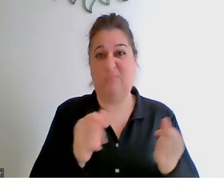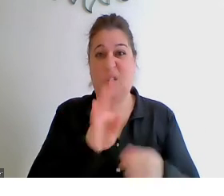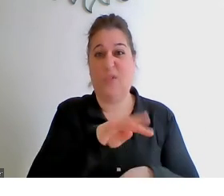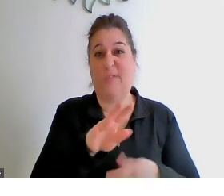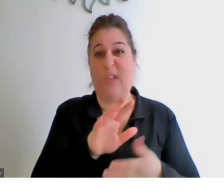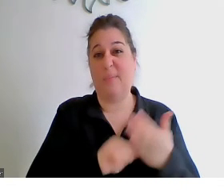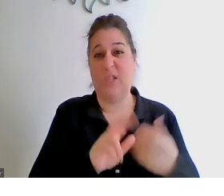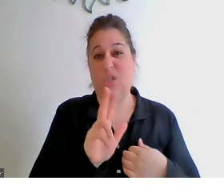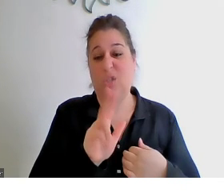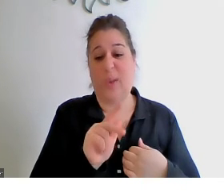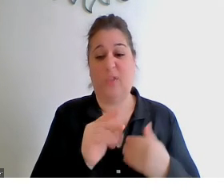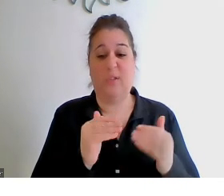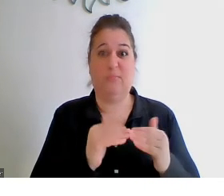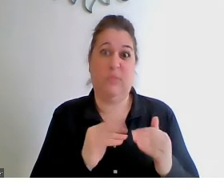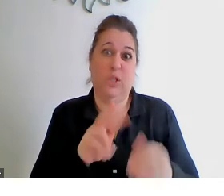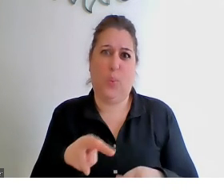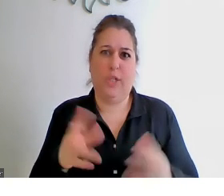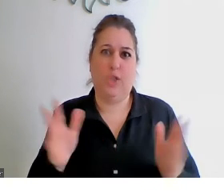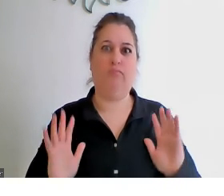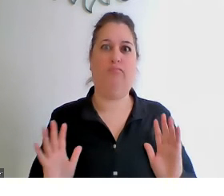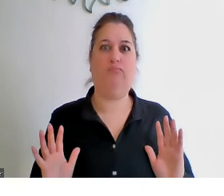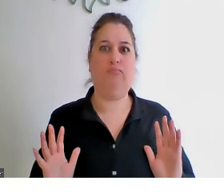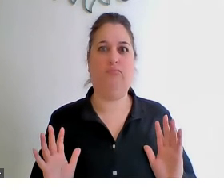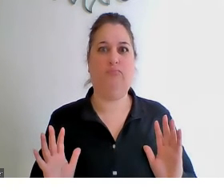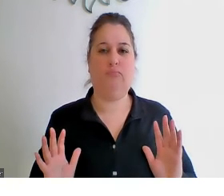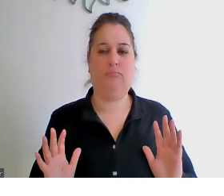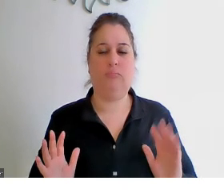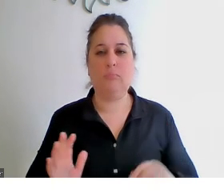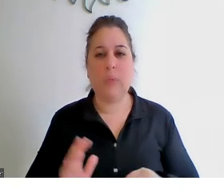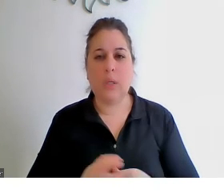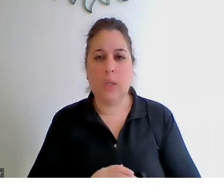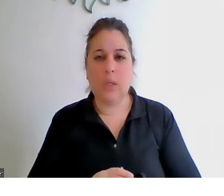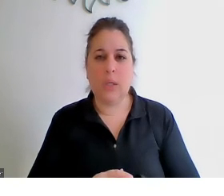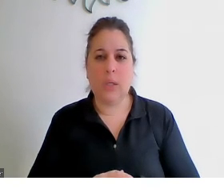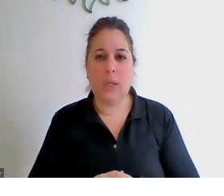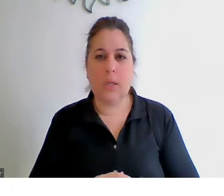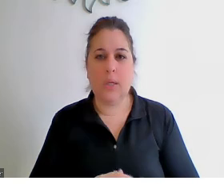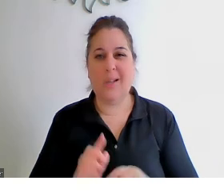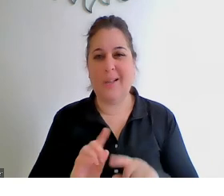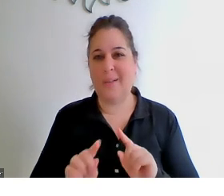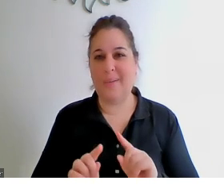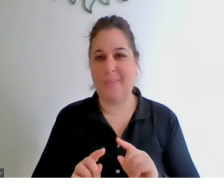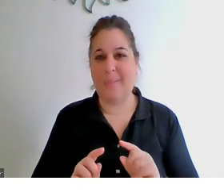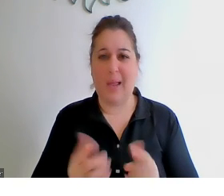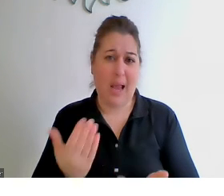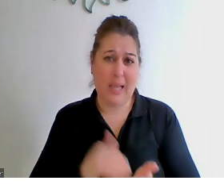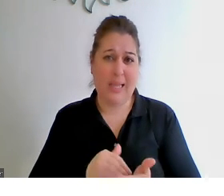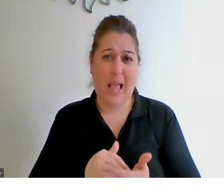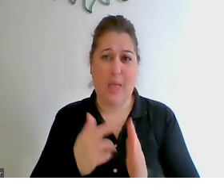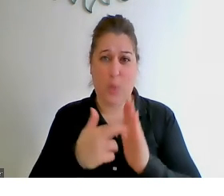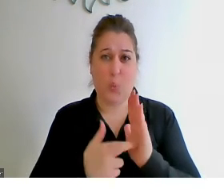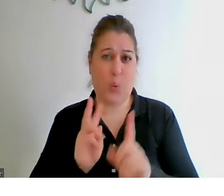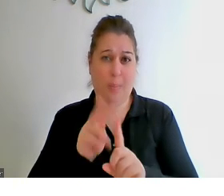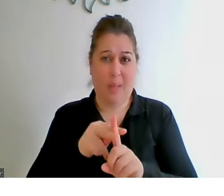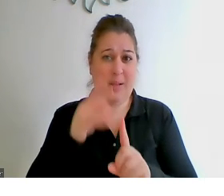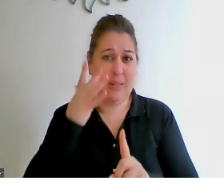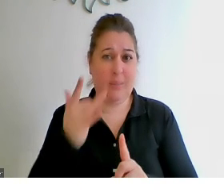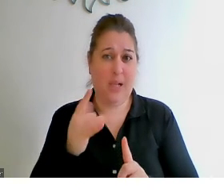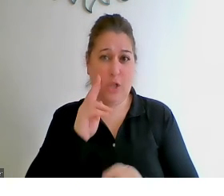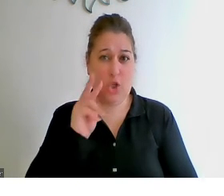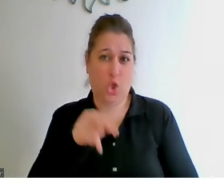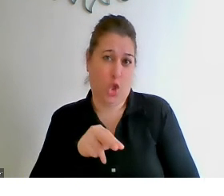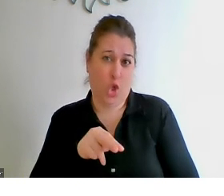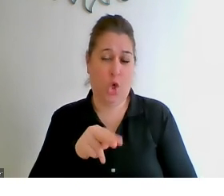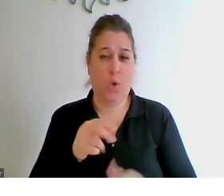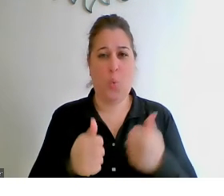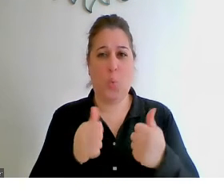23. Yeah, 45 minus 23, you get 22, and that was it for you. But really, look, which